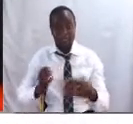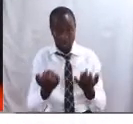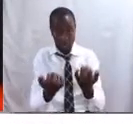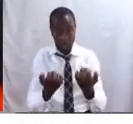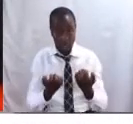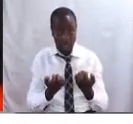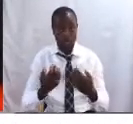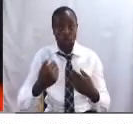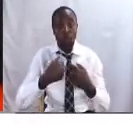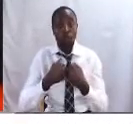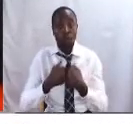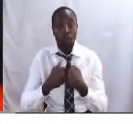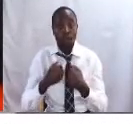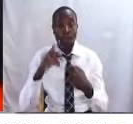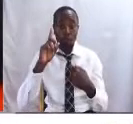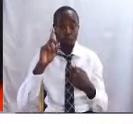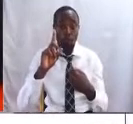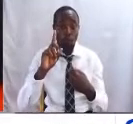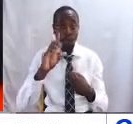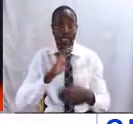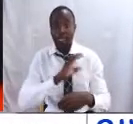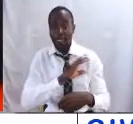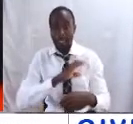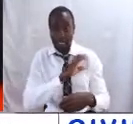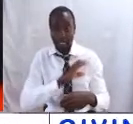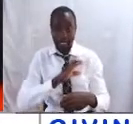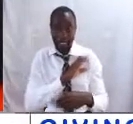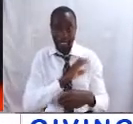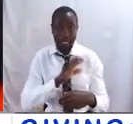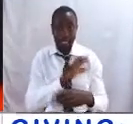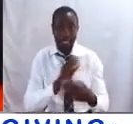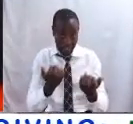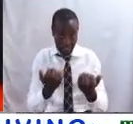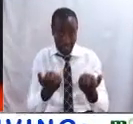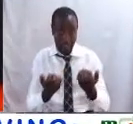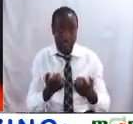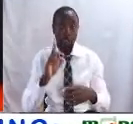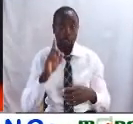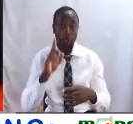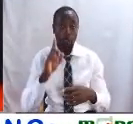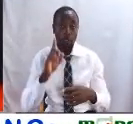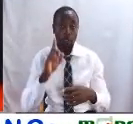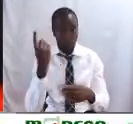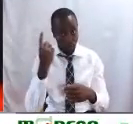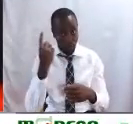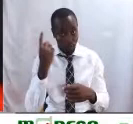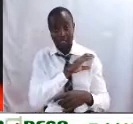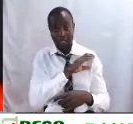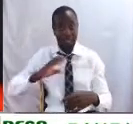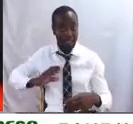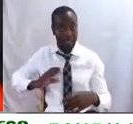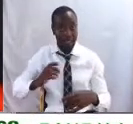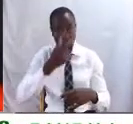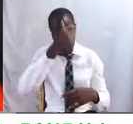have one essential character. It's a requirement for every Christian.